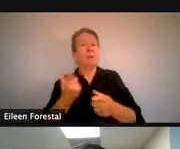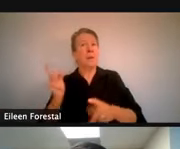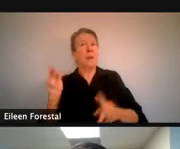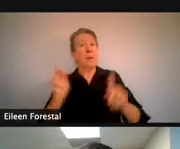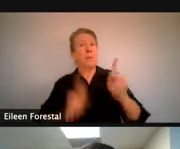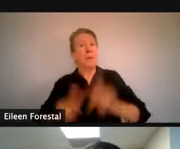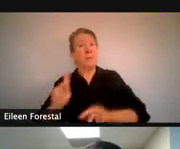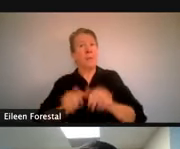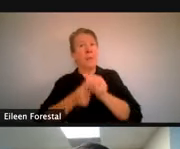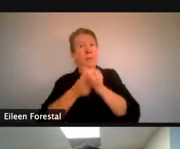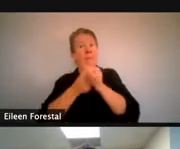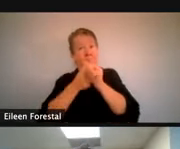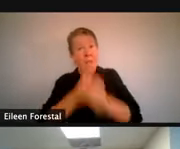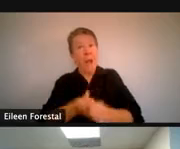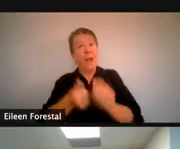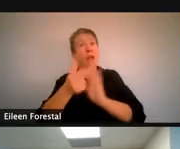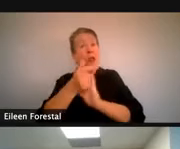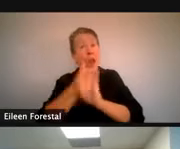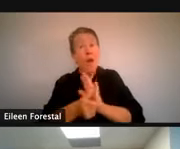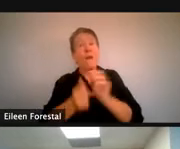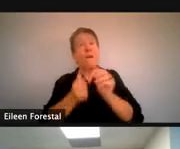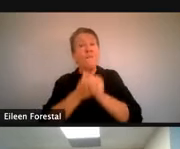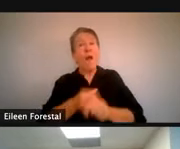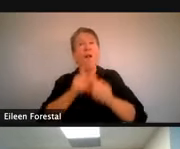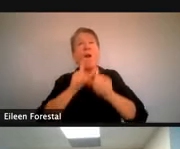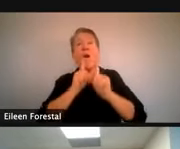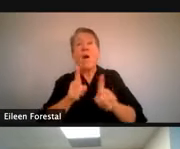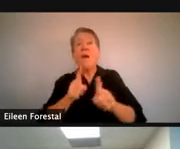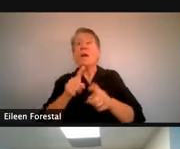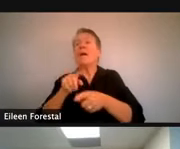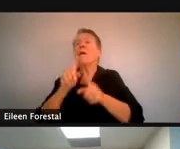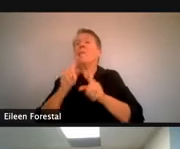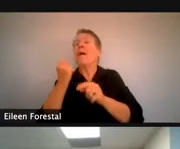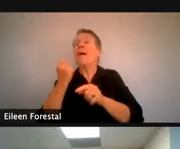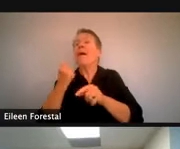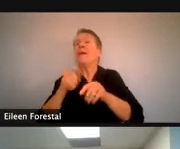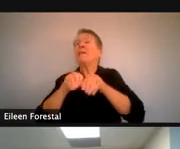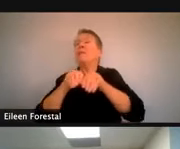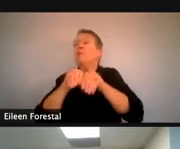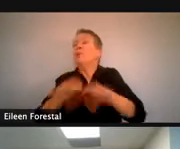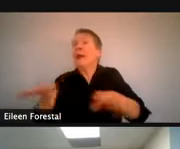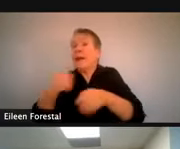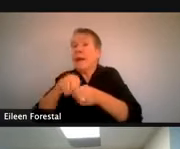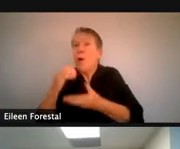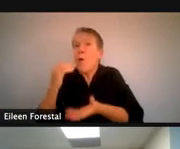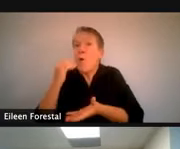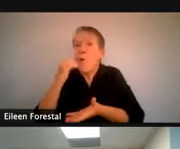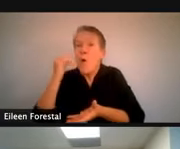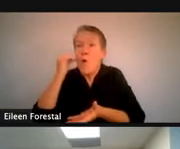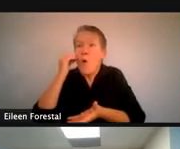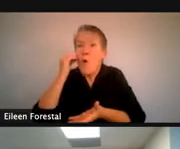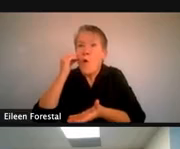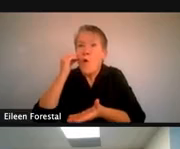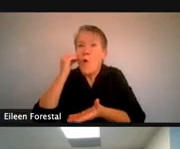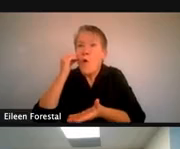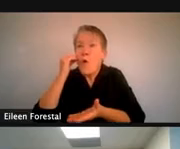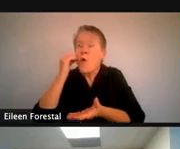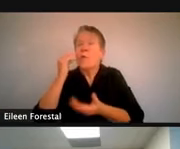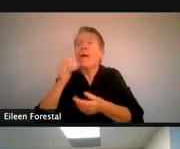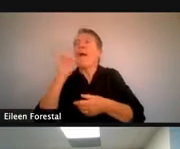behind closed doors in private residences that aren't as visible or as easily reported. It's not that overcrowded